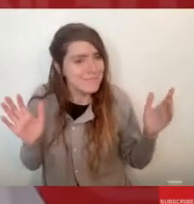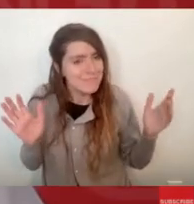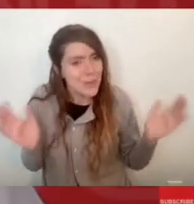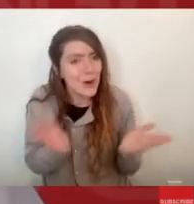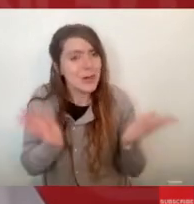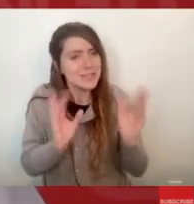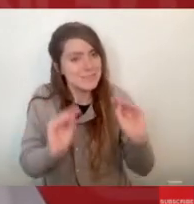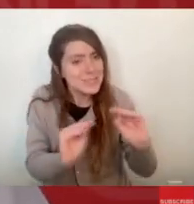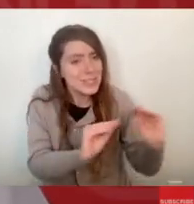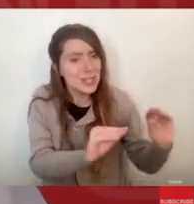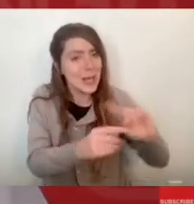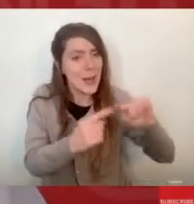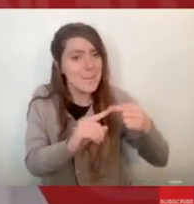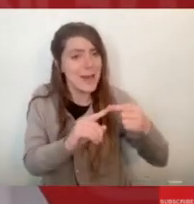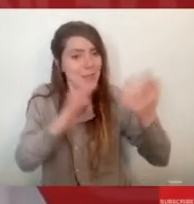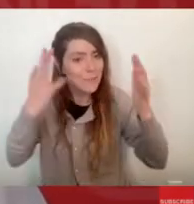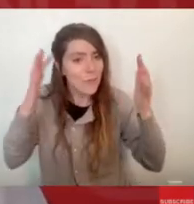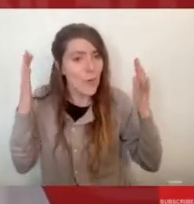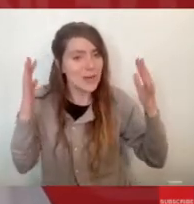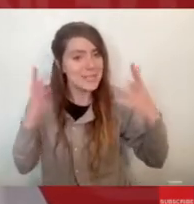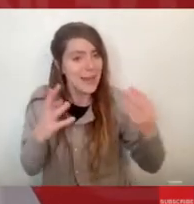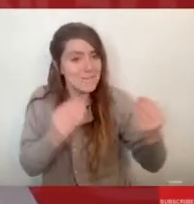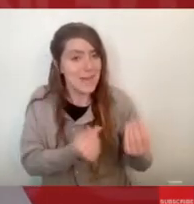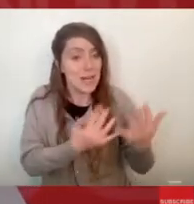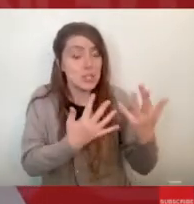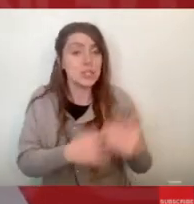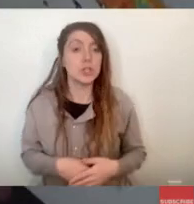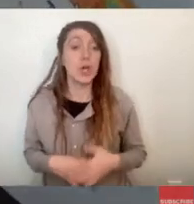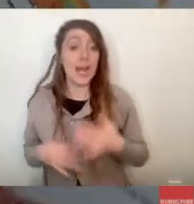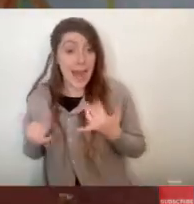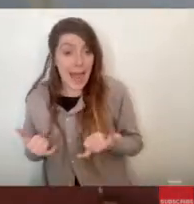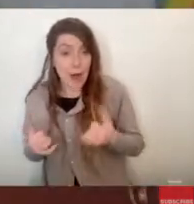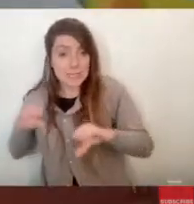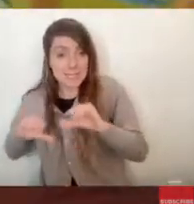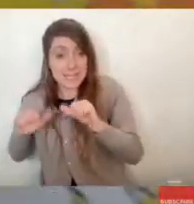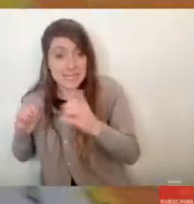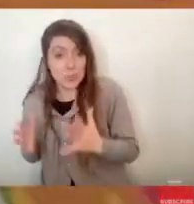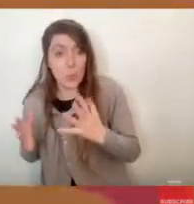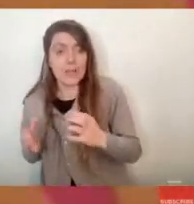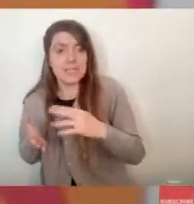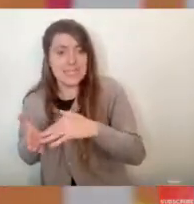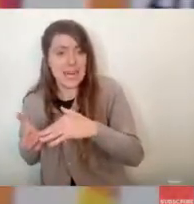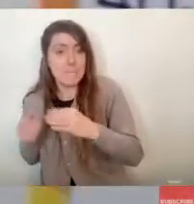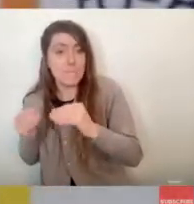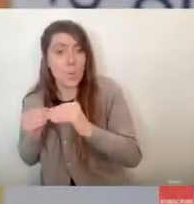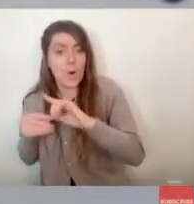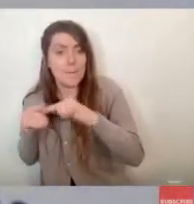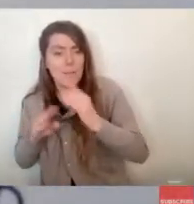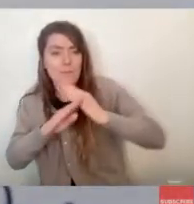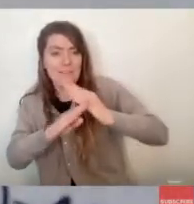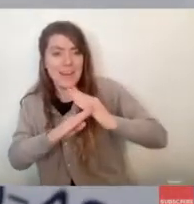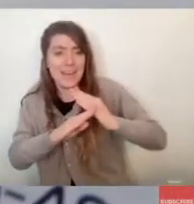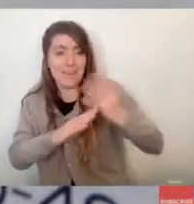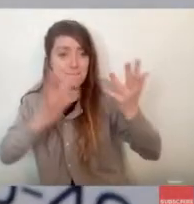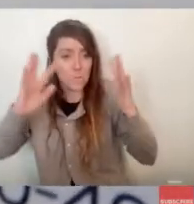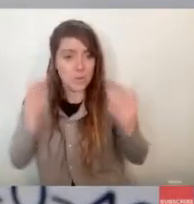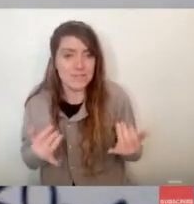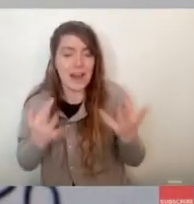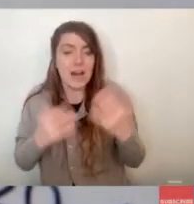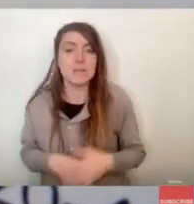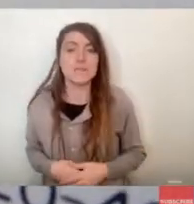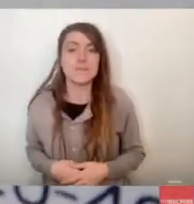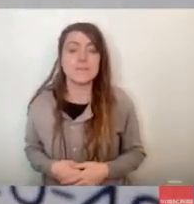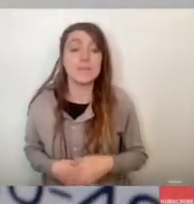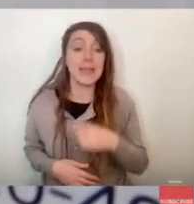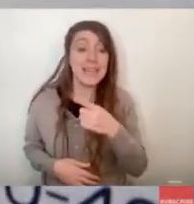artificial intelligence to help predict fires and stop them before they start. The European Center for Medium-Range Weather Forecasts is now using